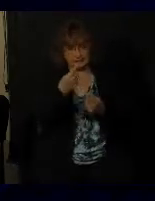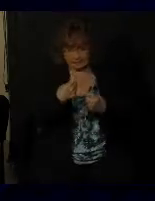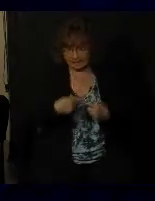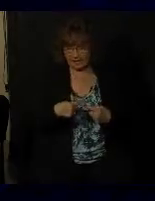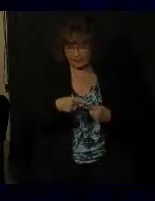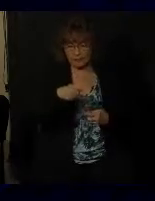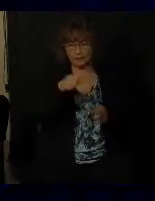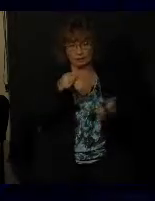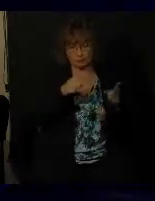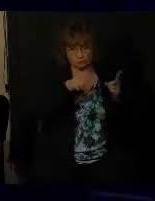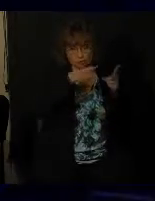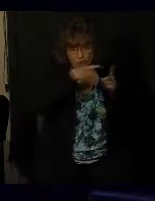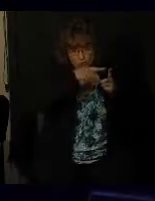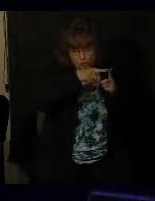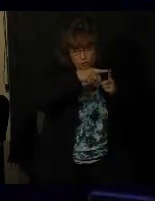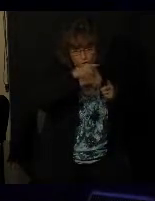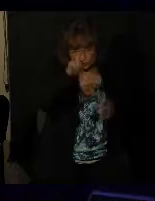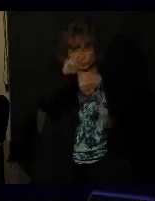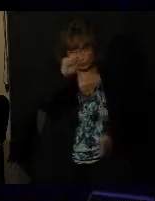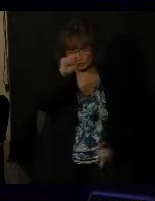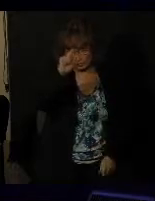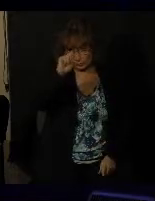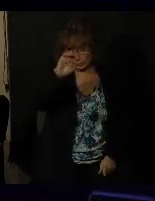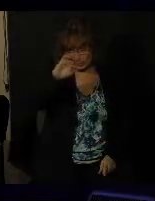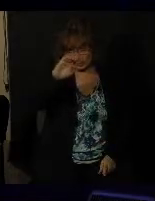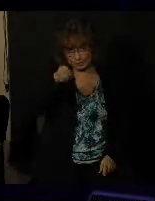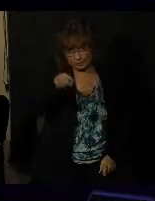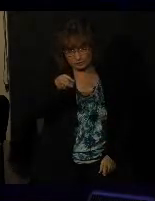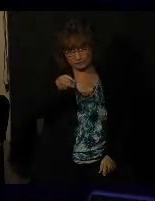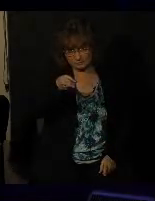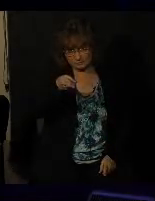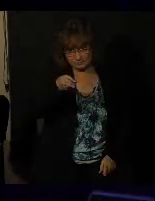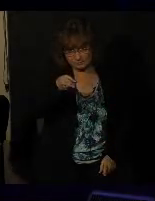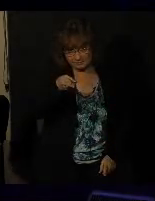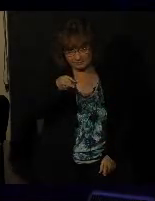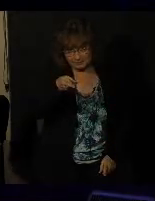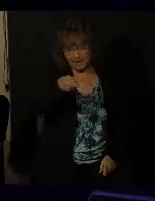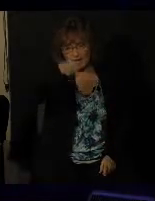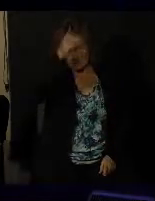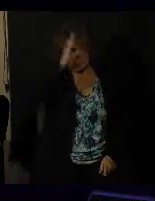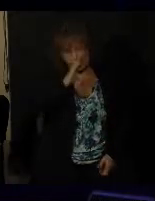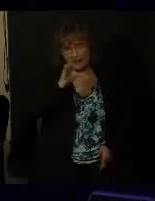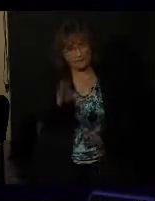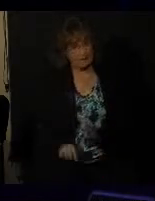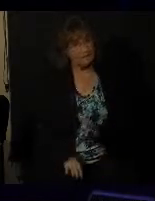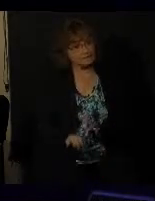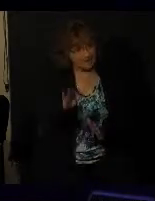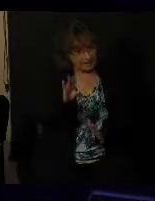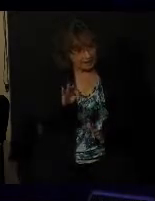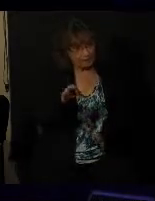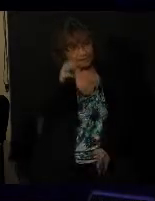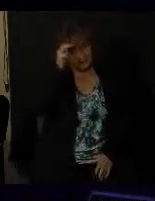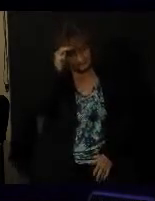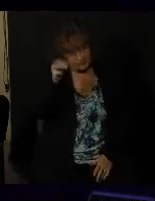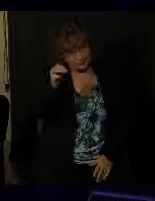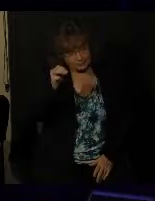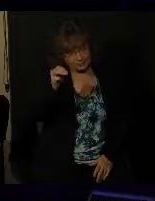And he used others to help facilitate Brett's freedom from sin's bondage. Amen? Yes. He